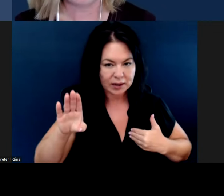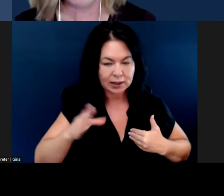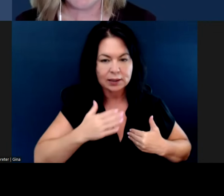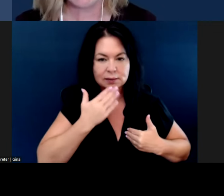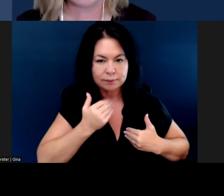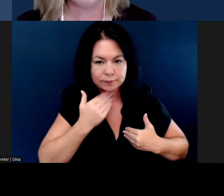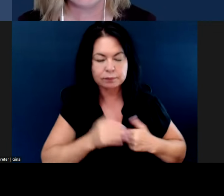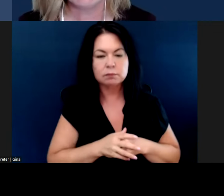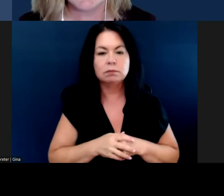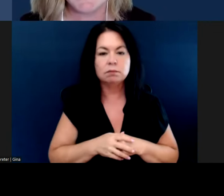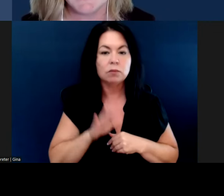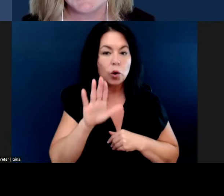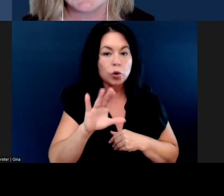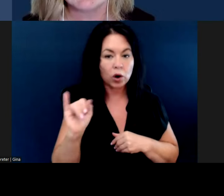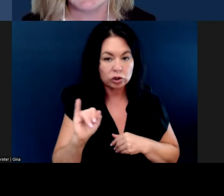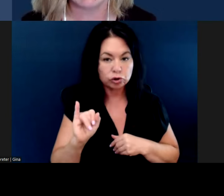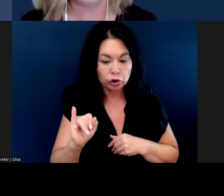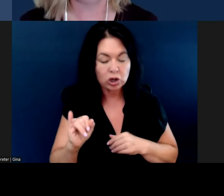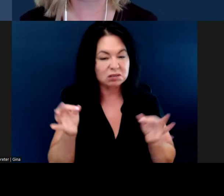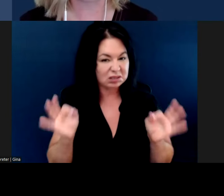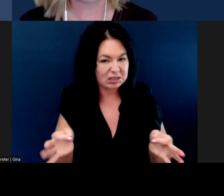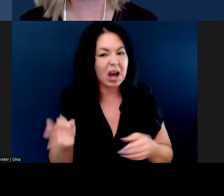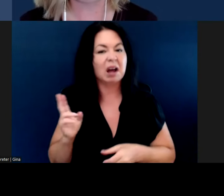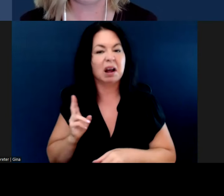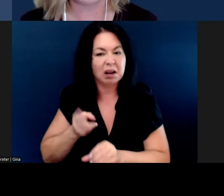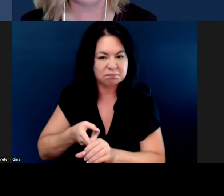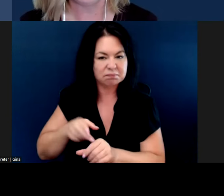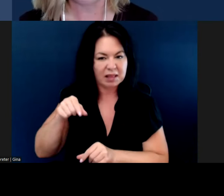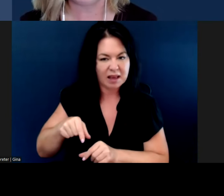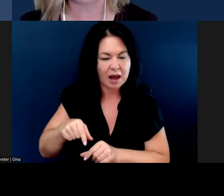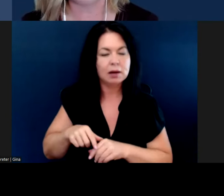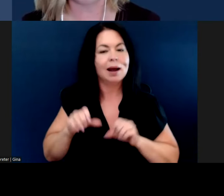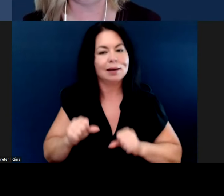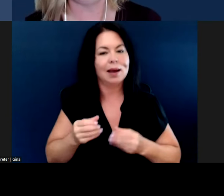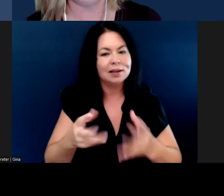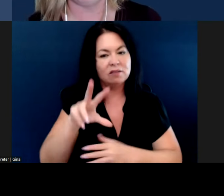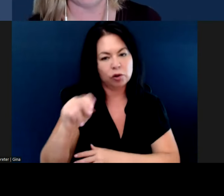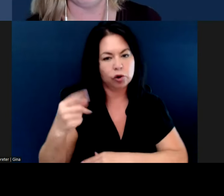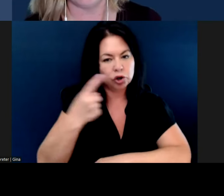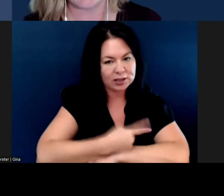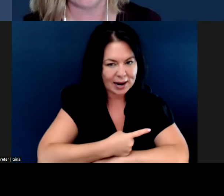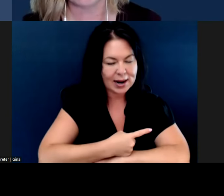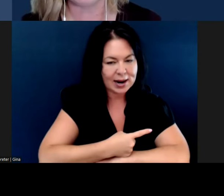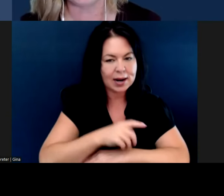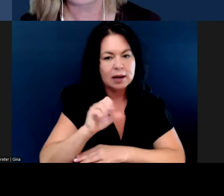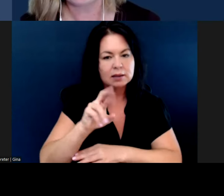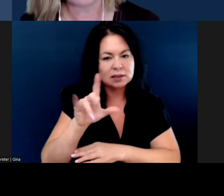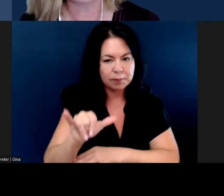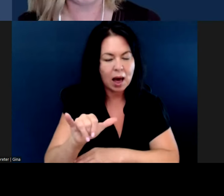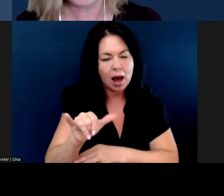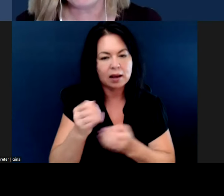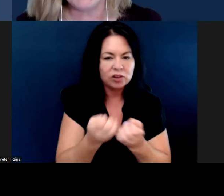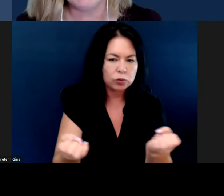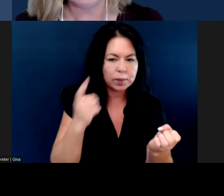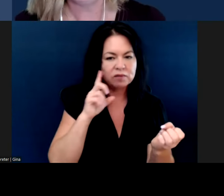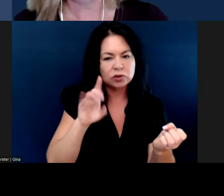a wide range of insulin medications, and a 30-day supply would cost no more than $35. So